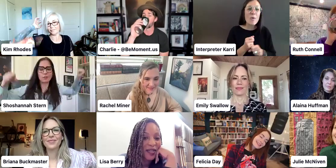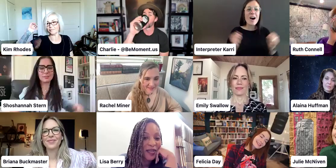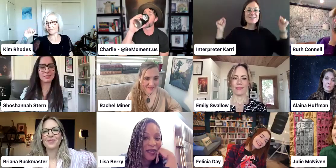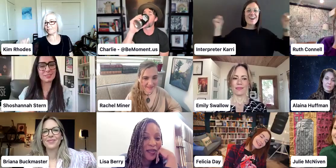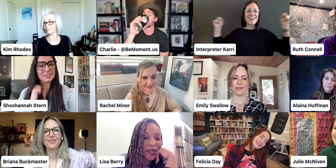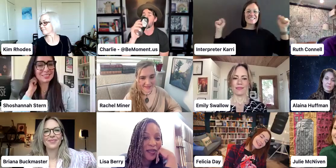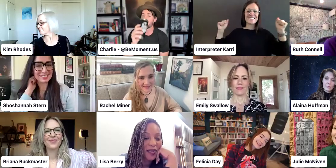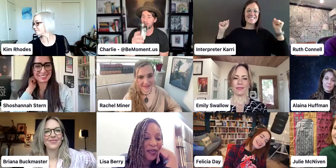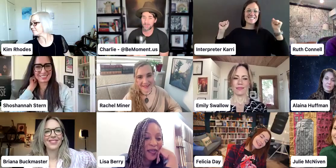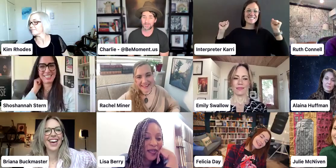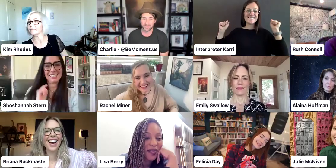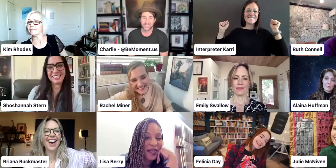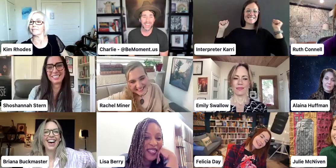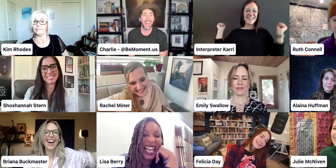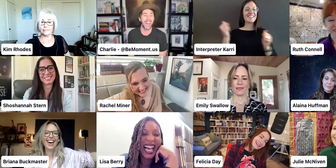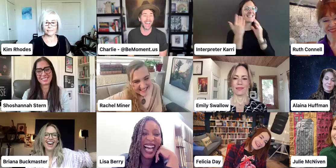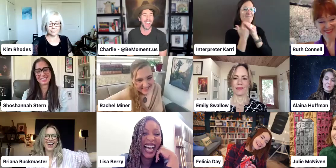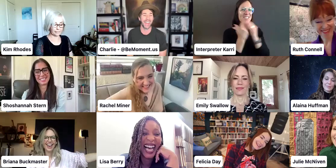Oh, hot dogs. Sandwiches.